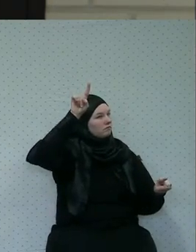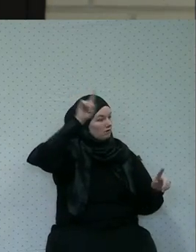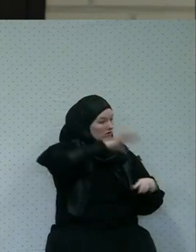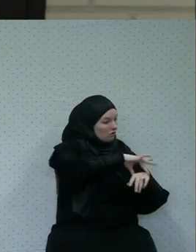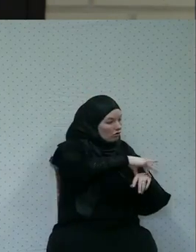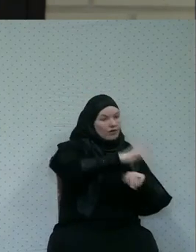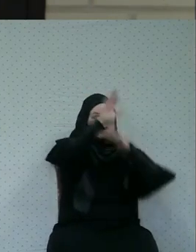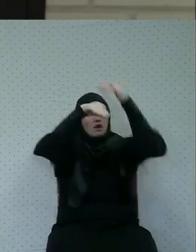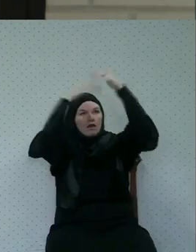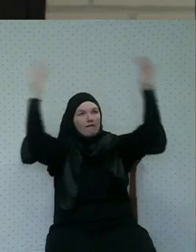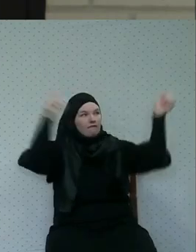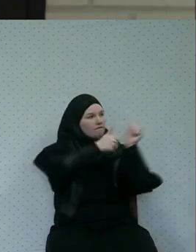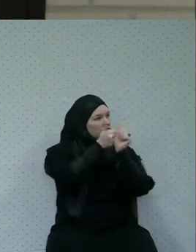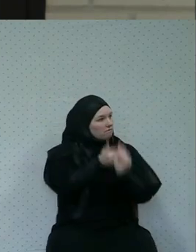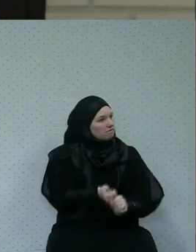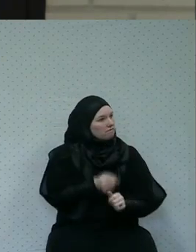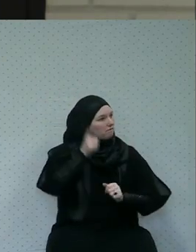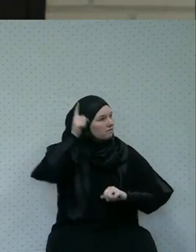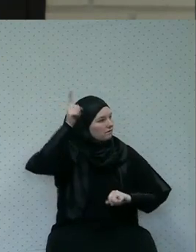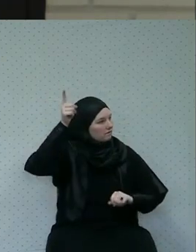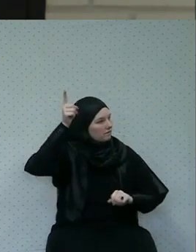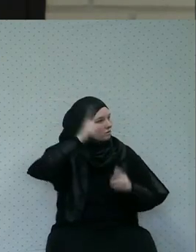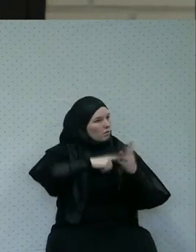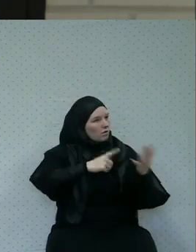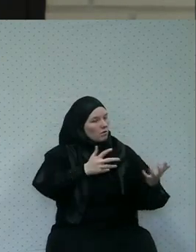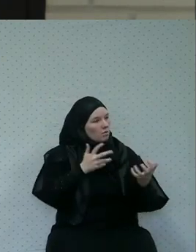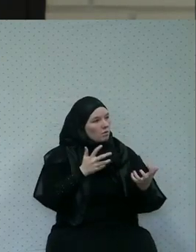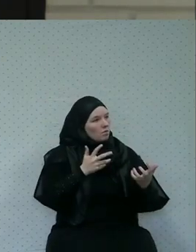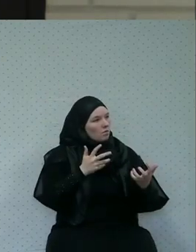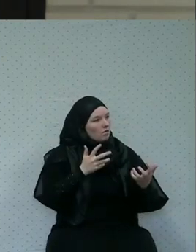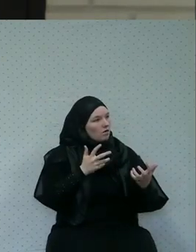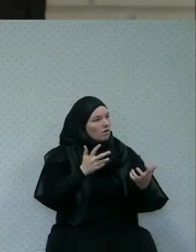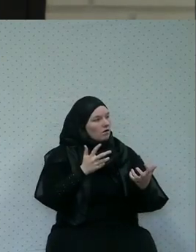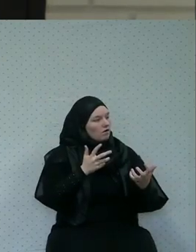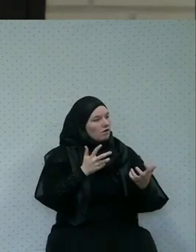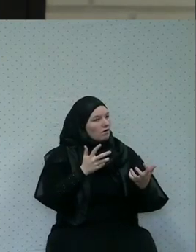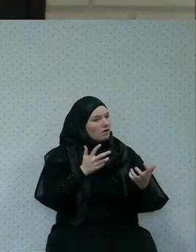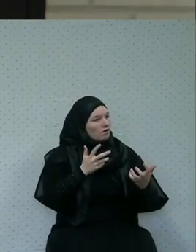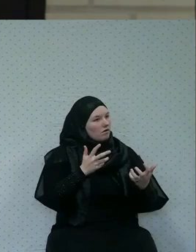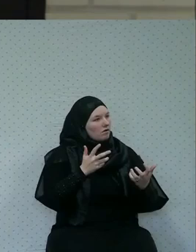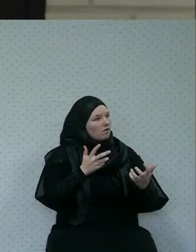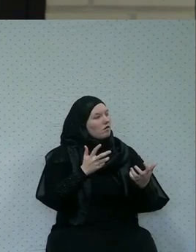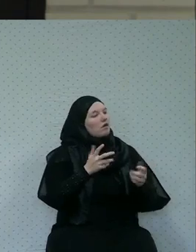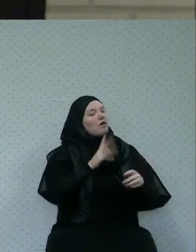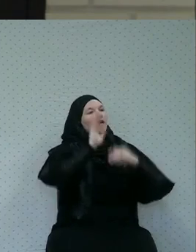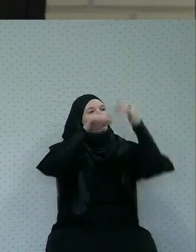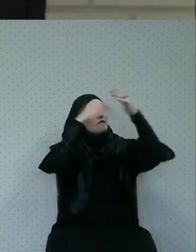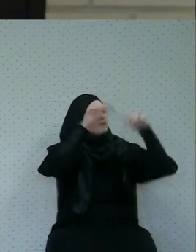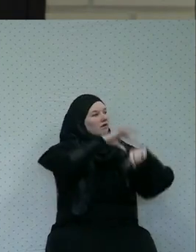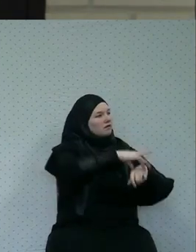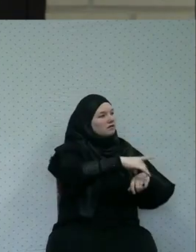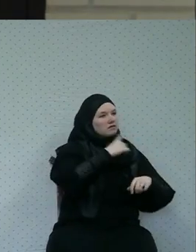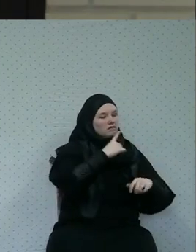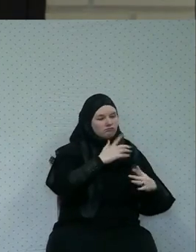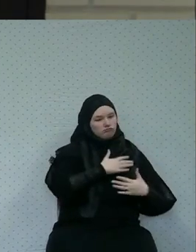Him by compulsion or by free choice, they said, we come